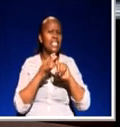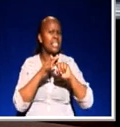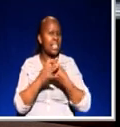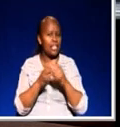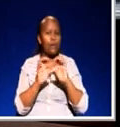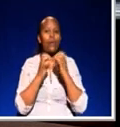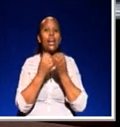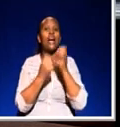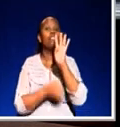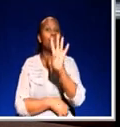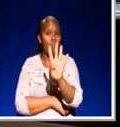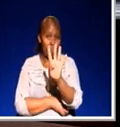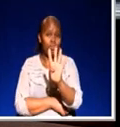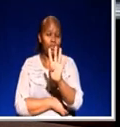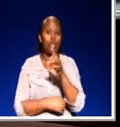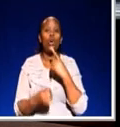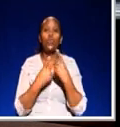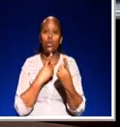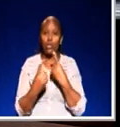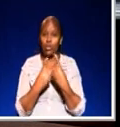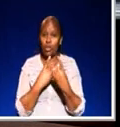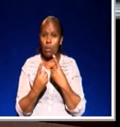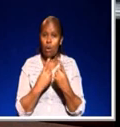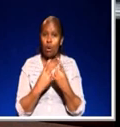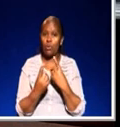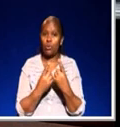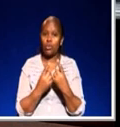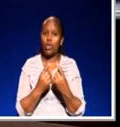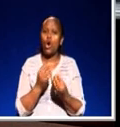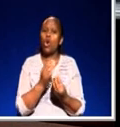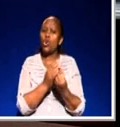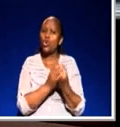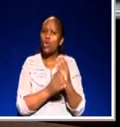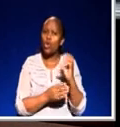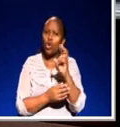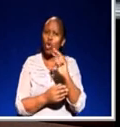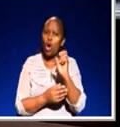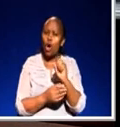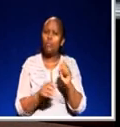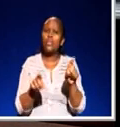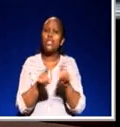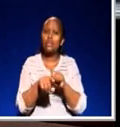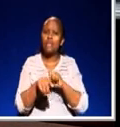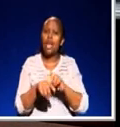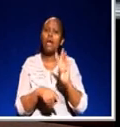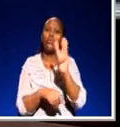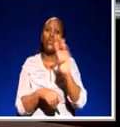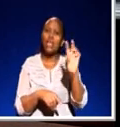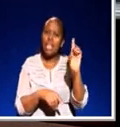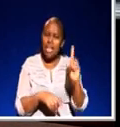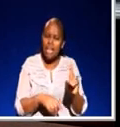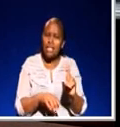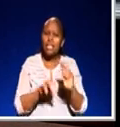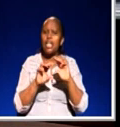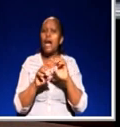class 4. You talked about crops and weeds. Class 5 we talked about